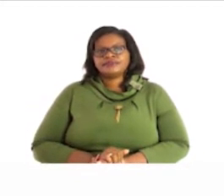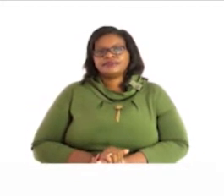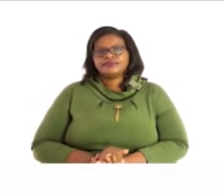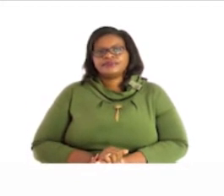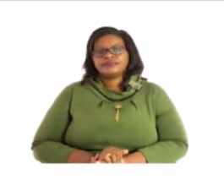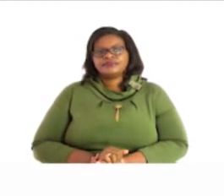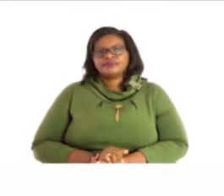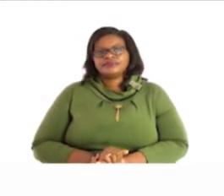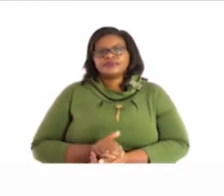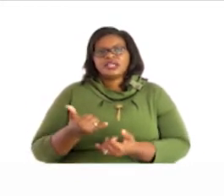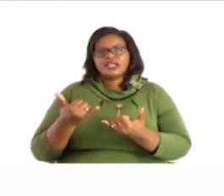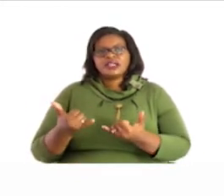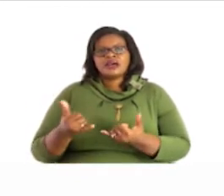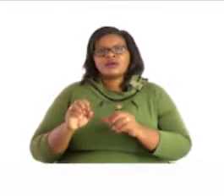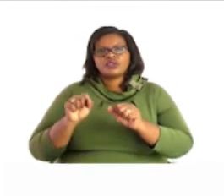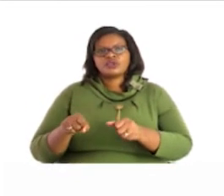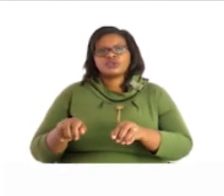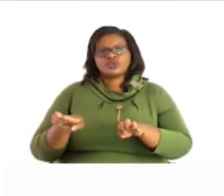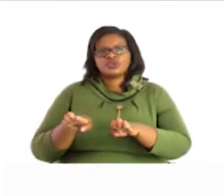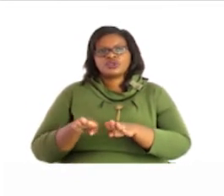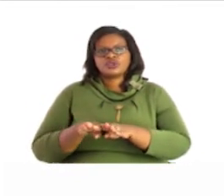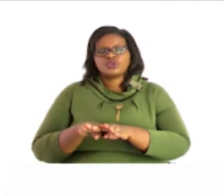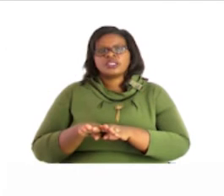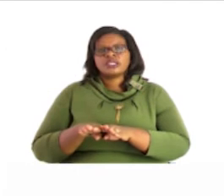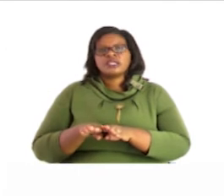Now, we want to select the biggest.